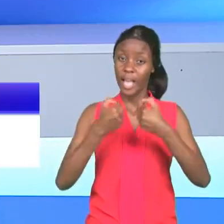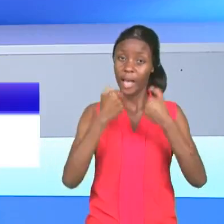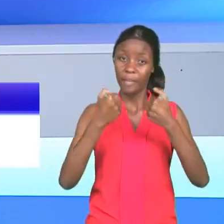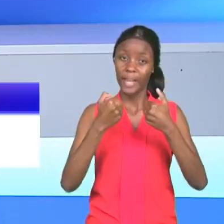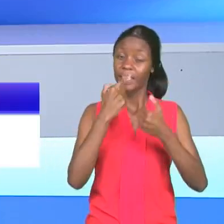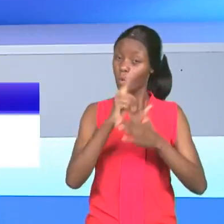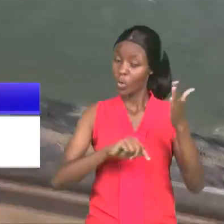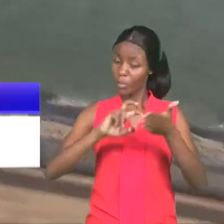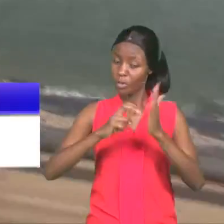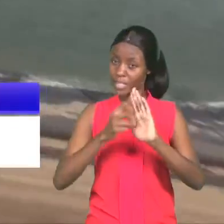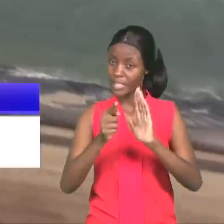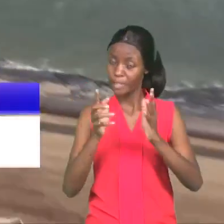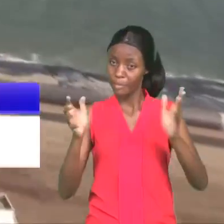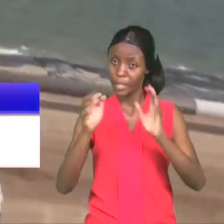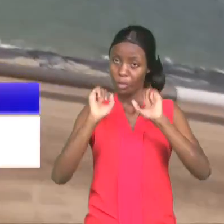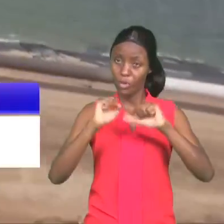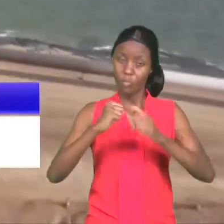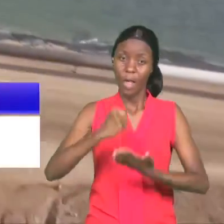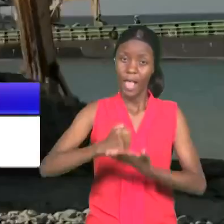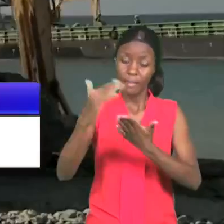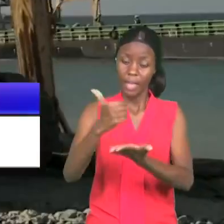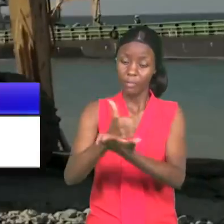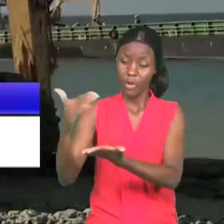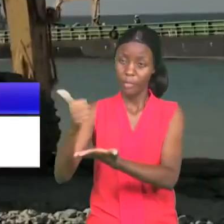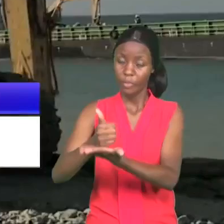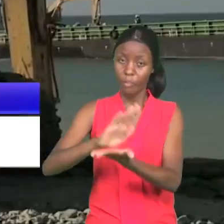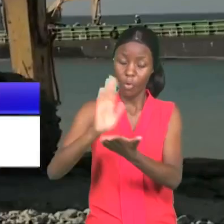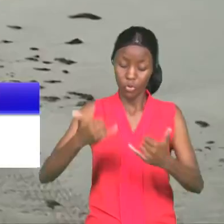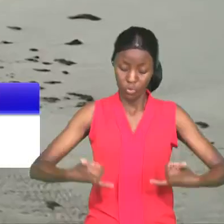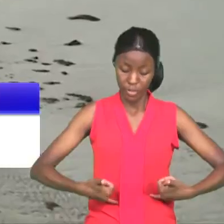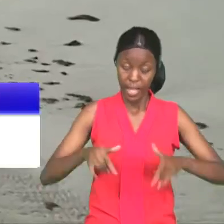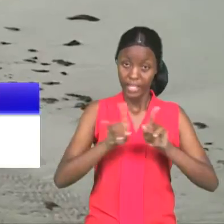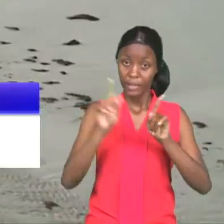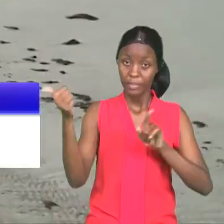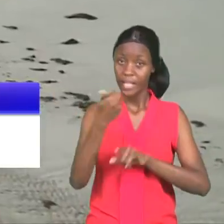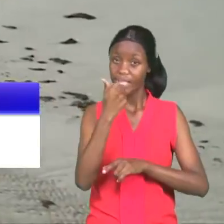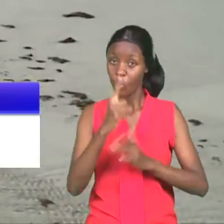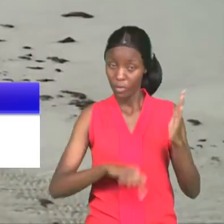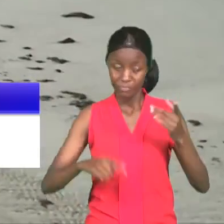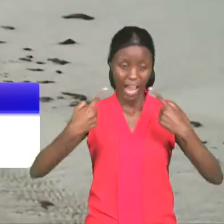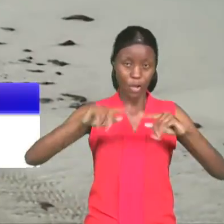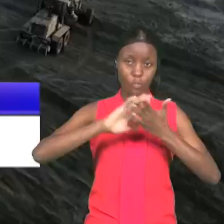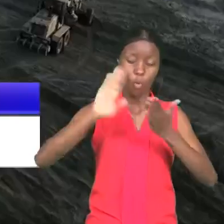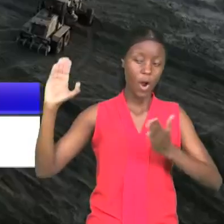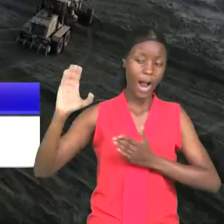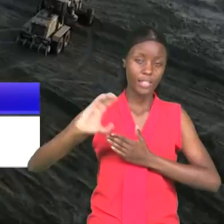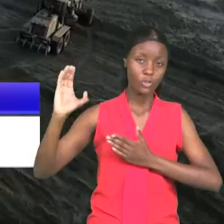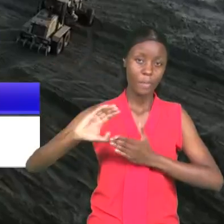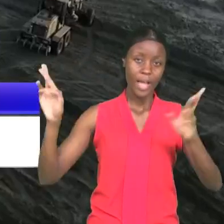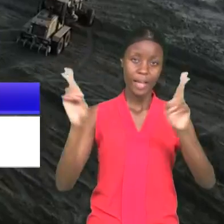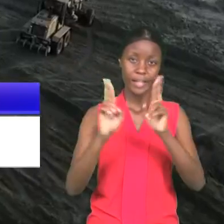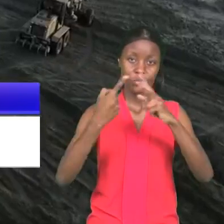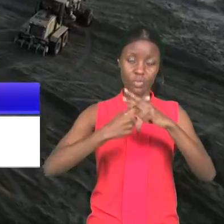mega project will create the much-needed jobs for the Kenyan youth. The president further announced that plans are underway to start